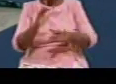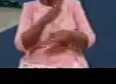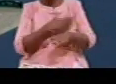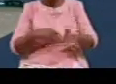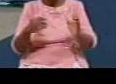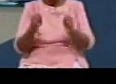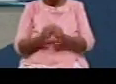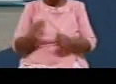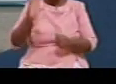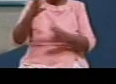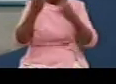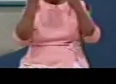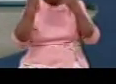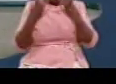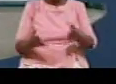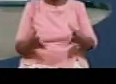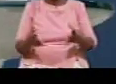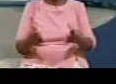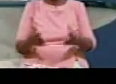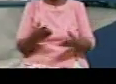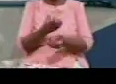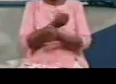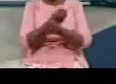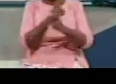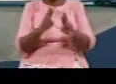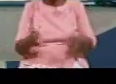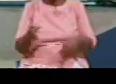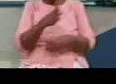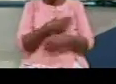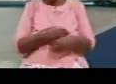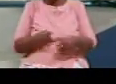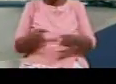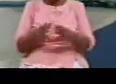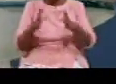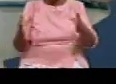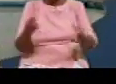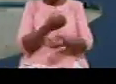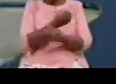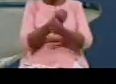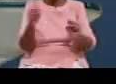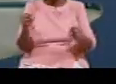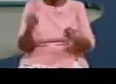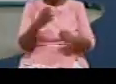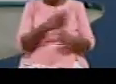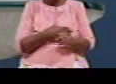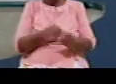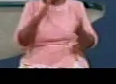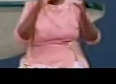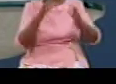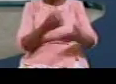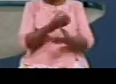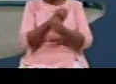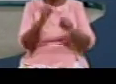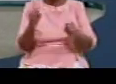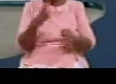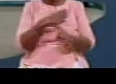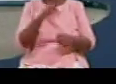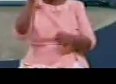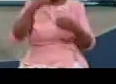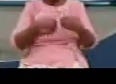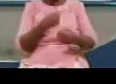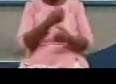plenteous redemption, abundant redemption, and copious redemption. He has redemption, and